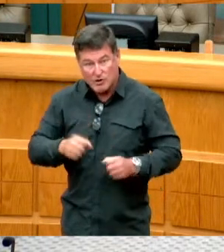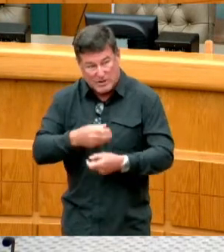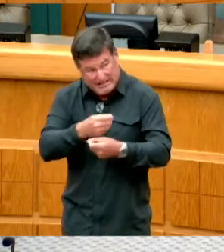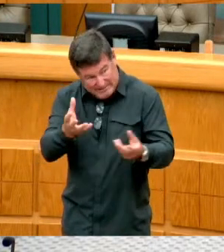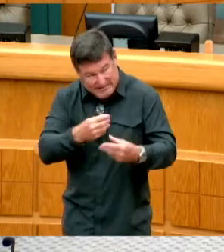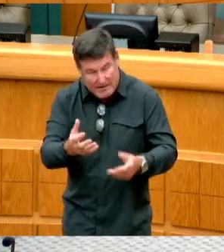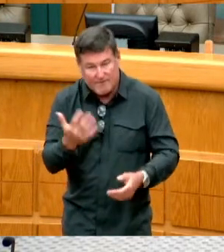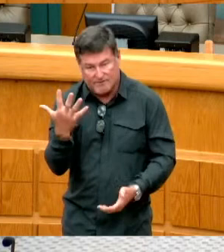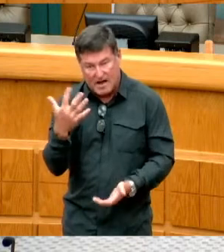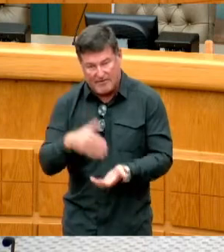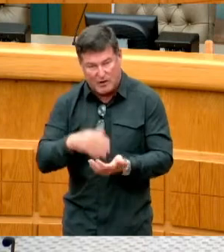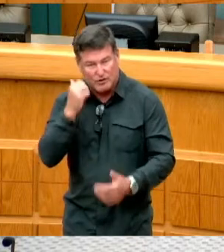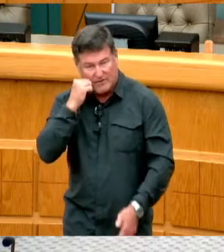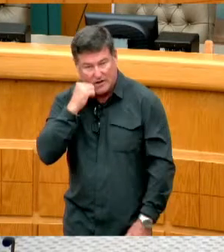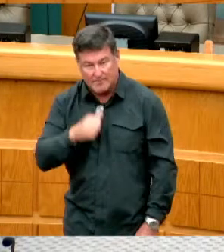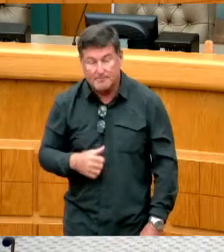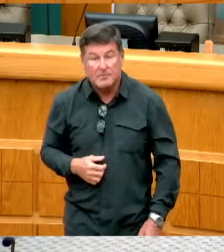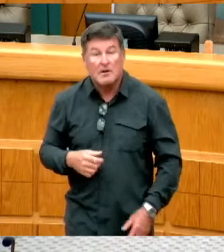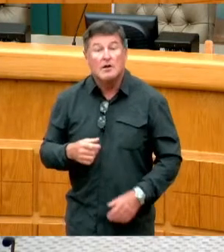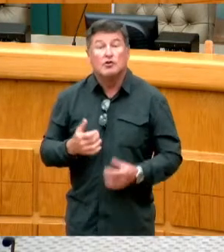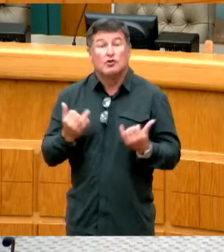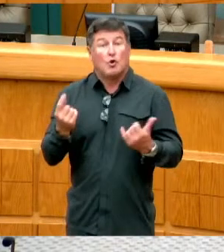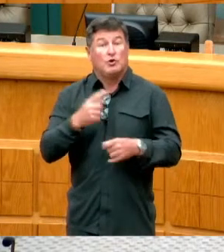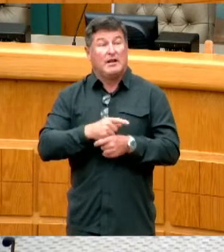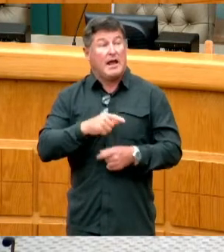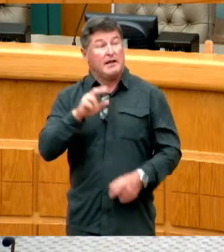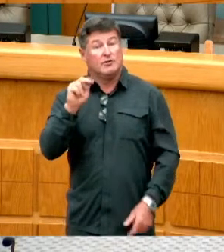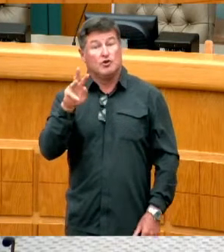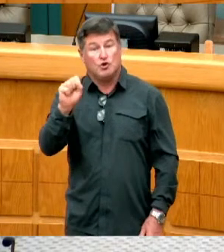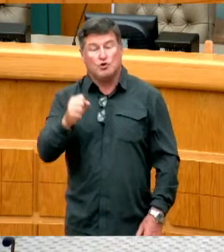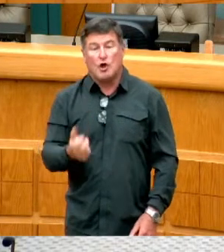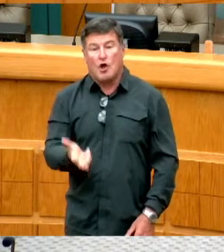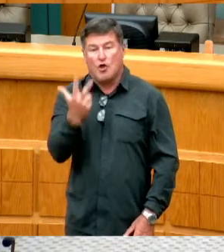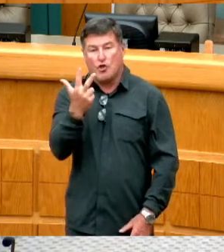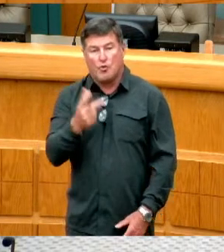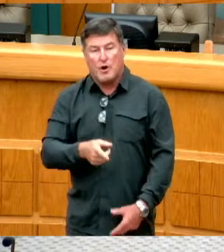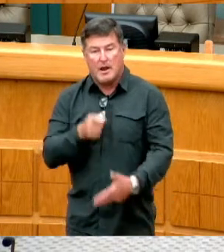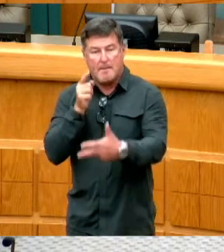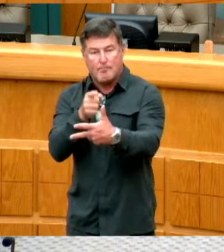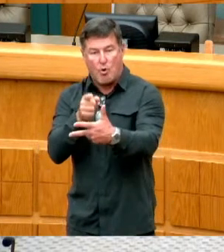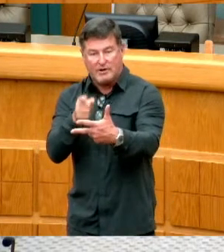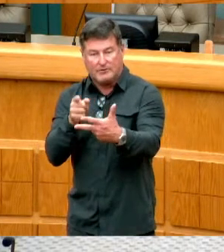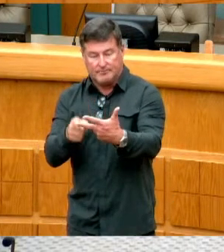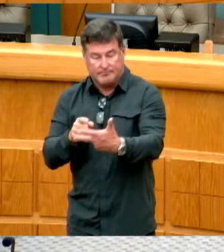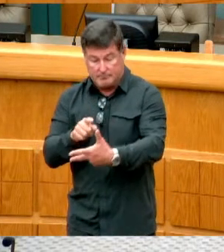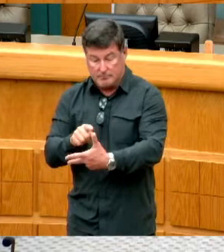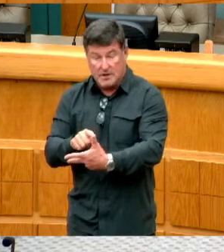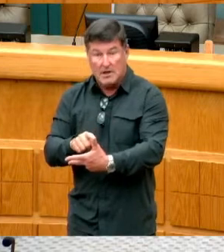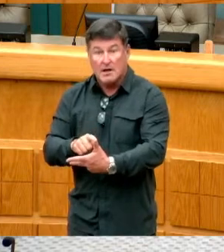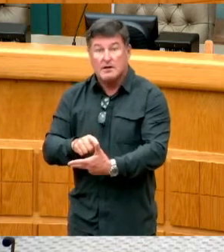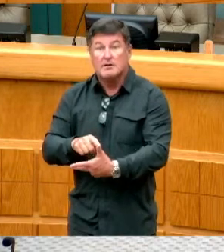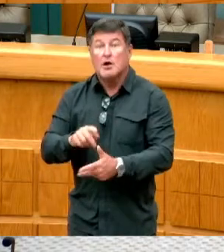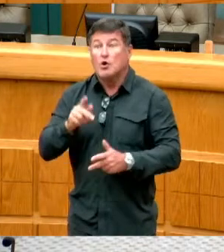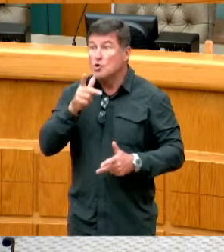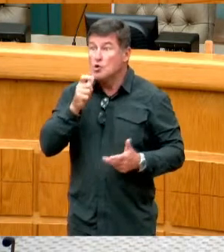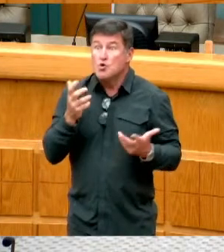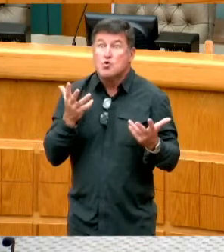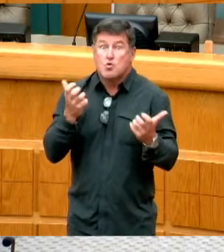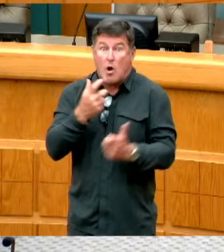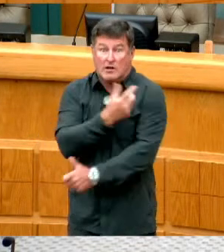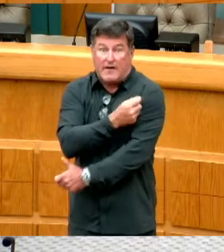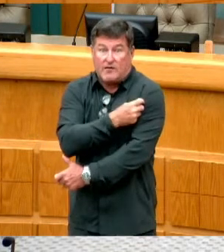3 takeaways from my comments today from this briefing. The first is that vaccine demand exceeds